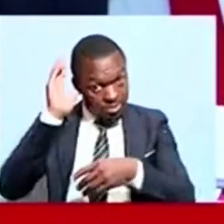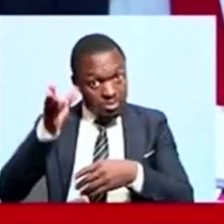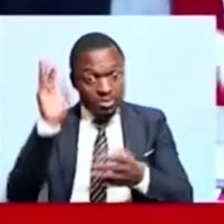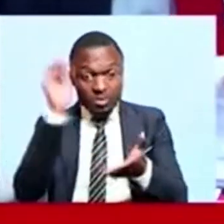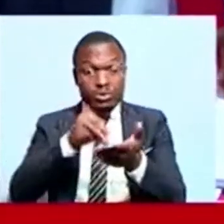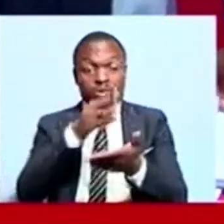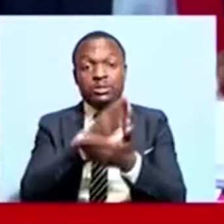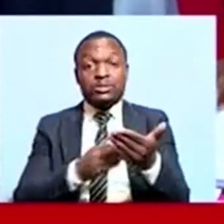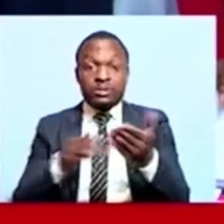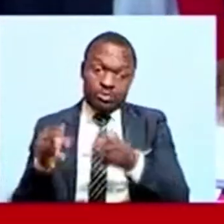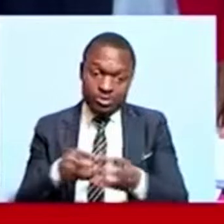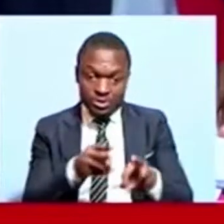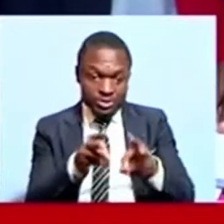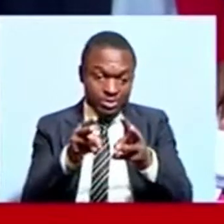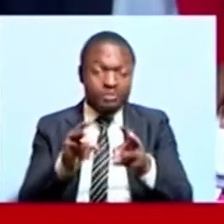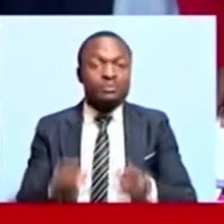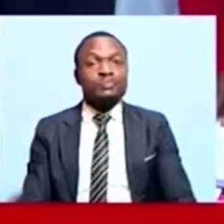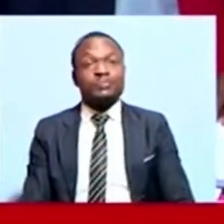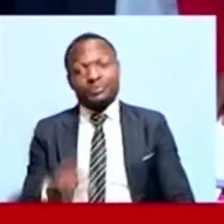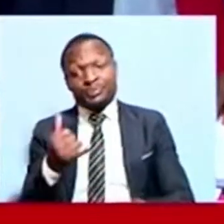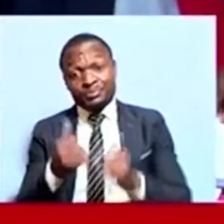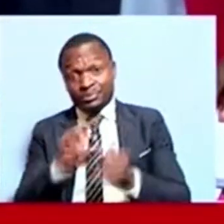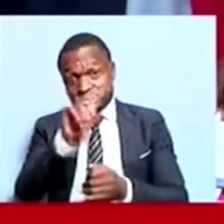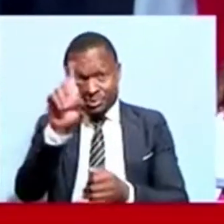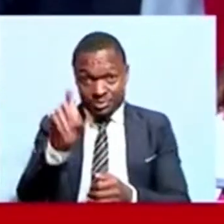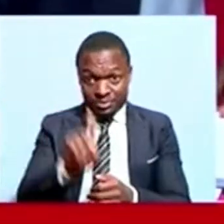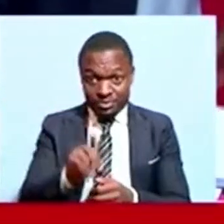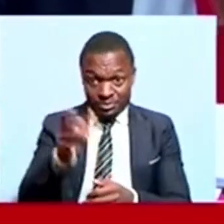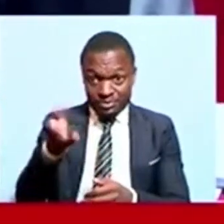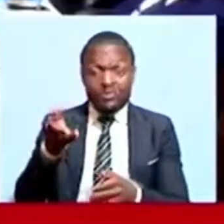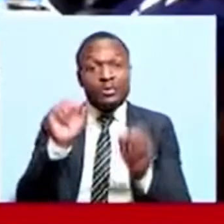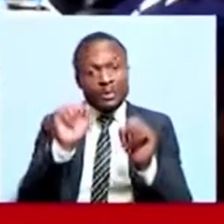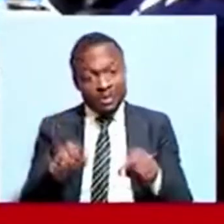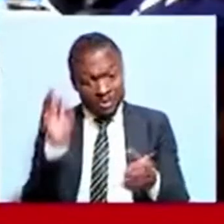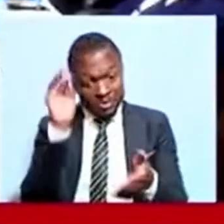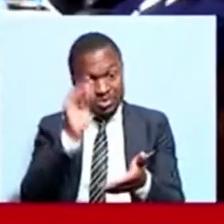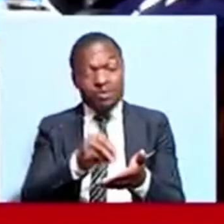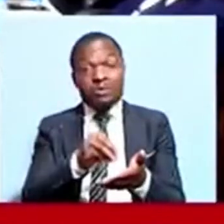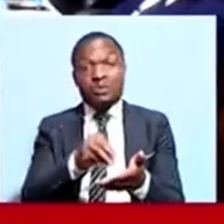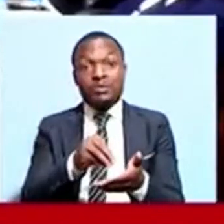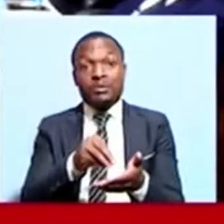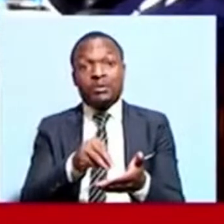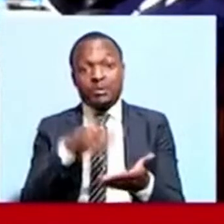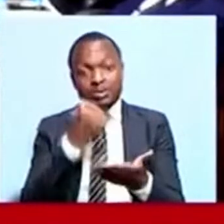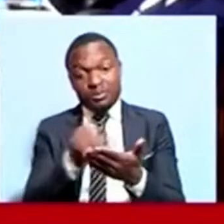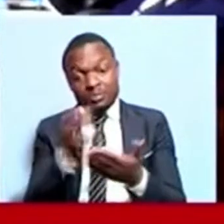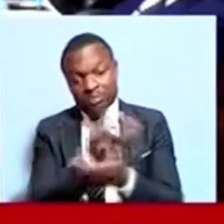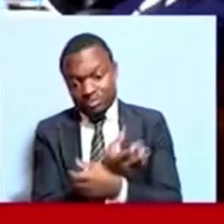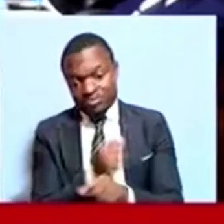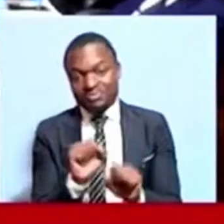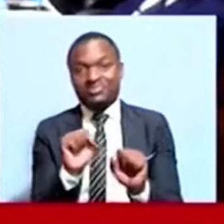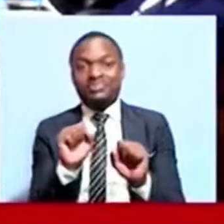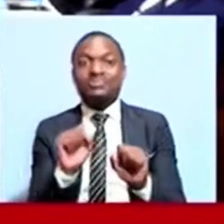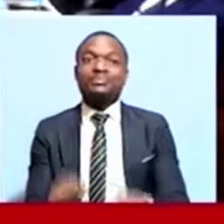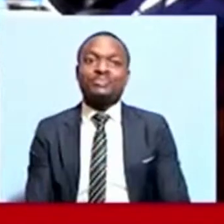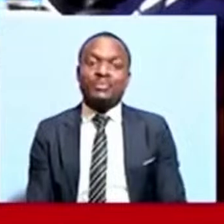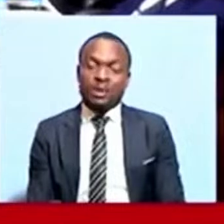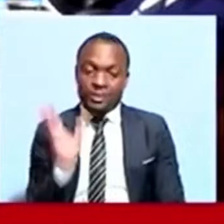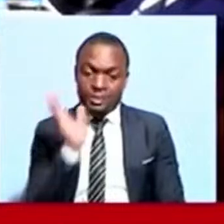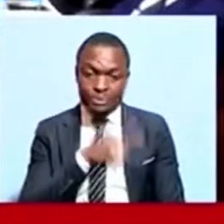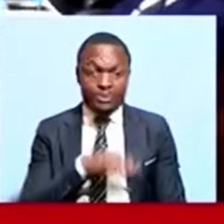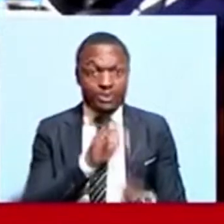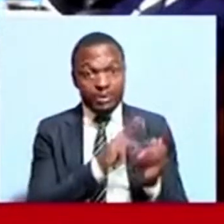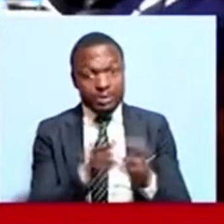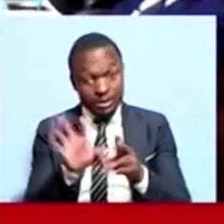some measures. Yes, sir. So that we put the matter to bed. So it's been answered that they